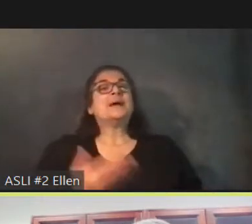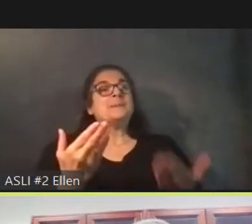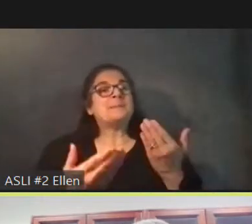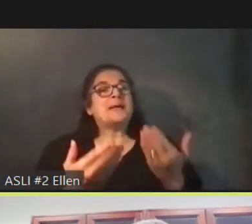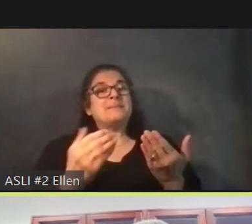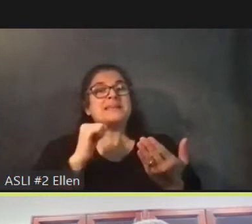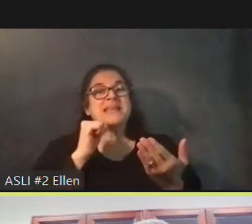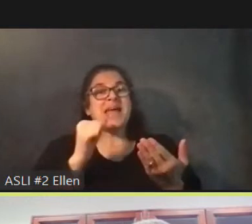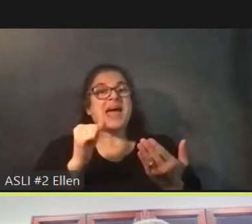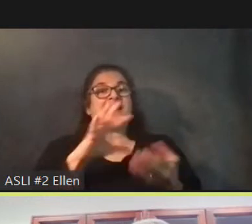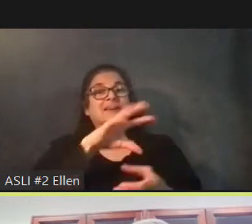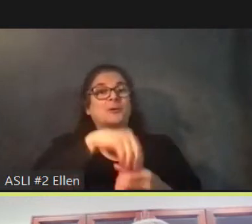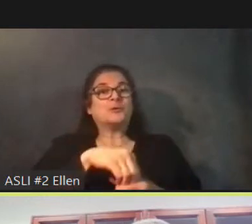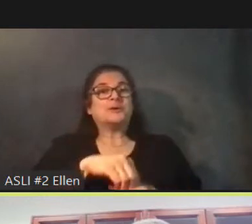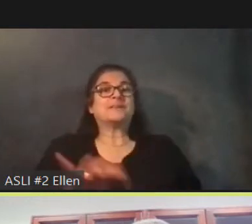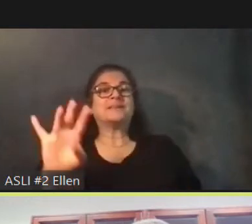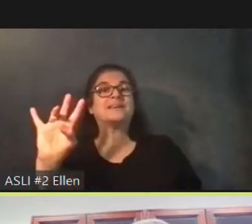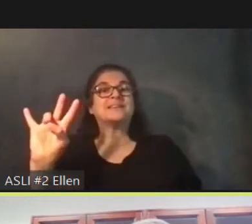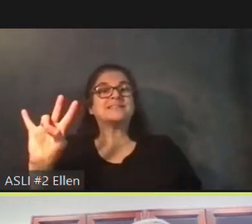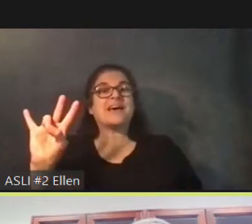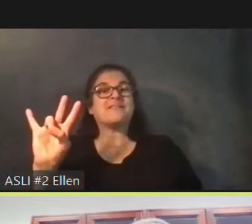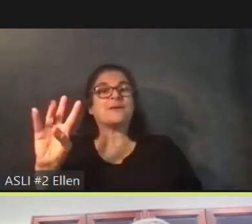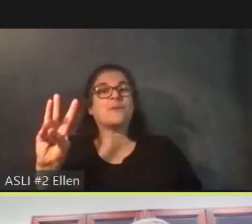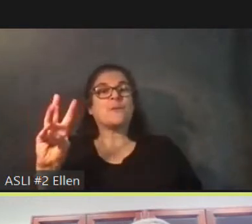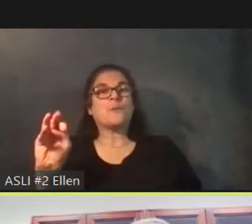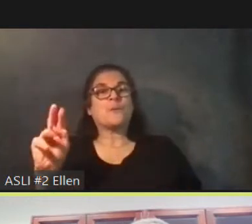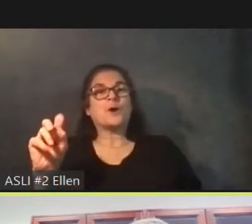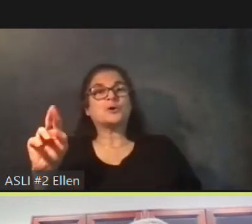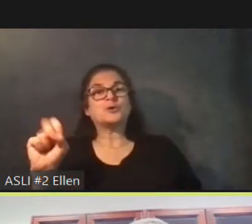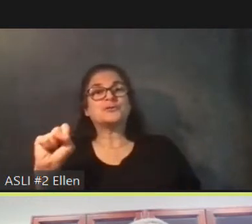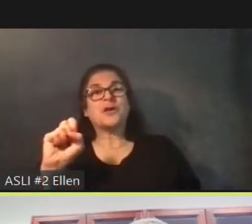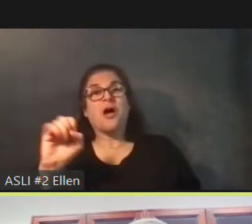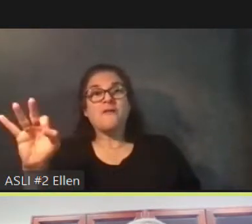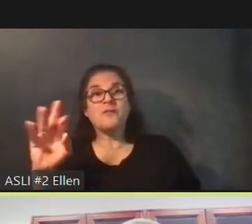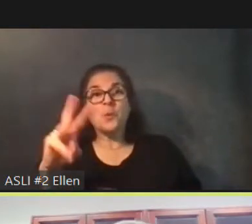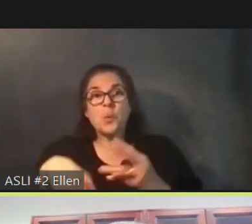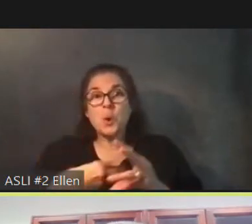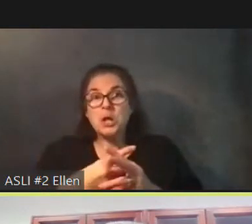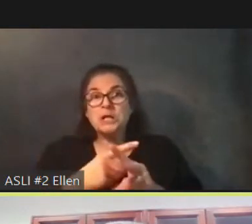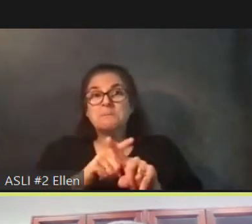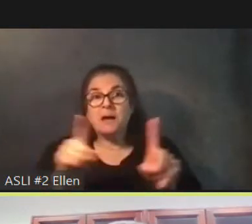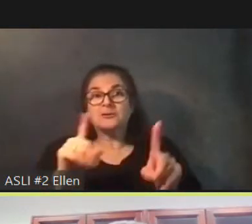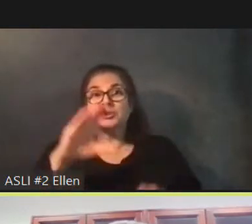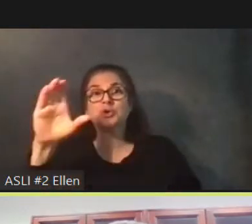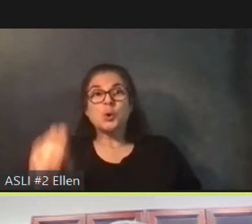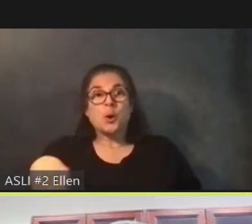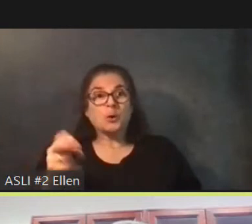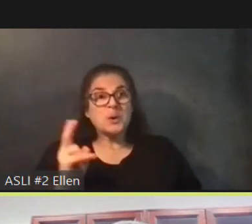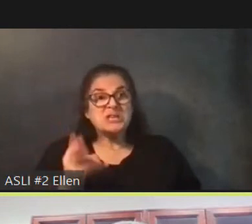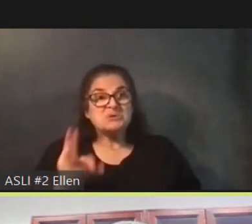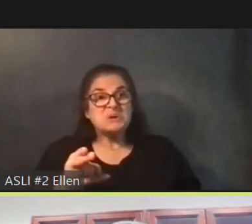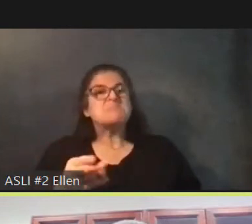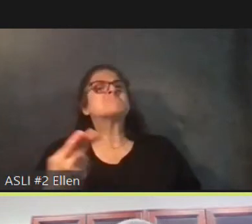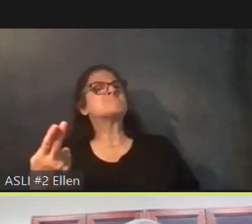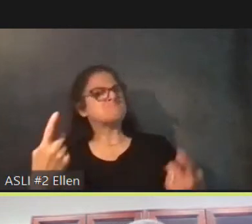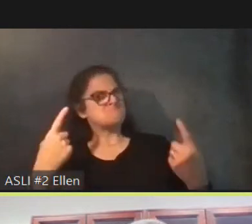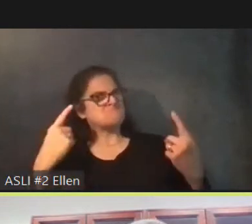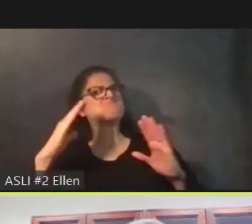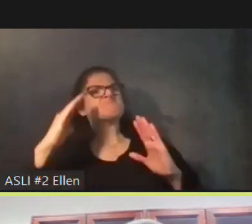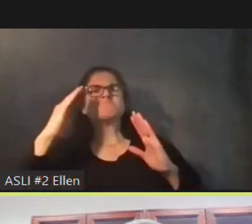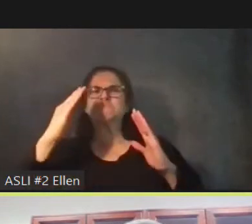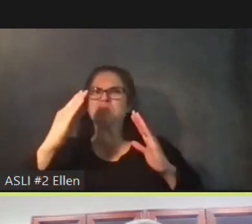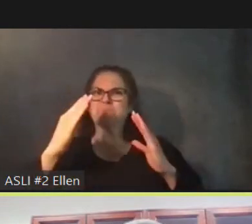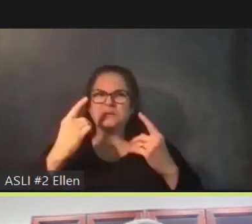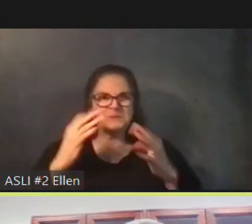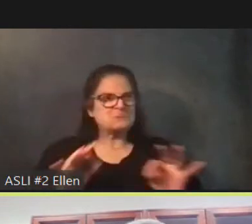but it falls somewhere in Chicago's history there. So we appreciate what you guys have done there. And thank you